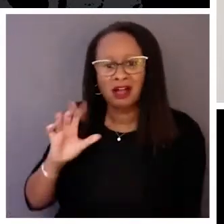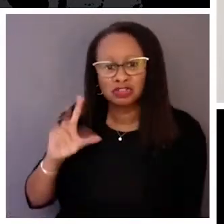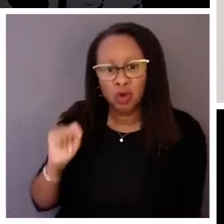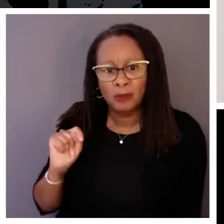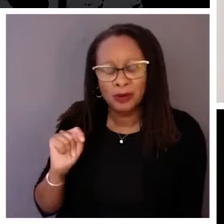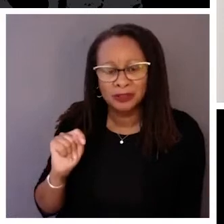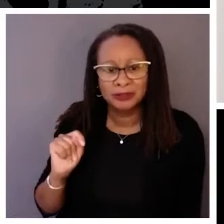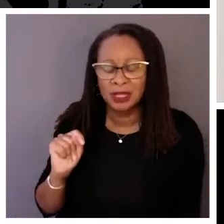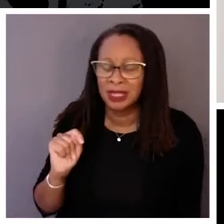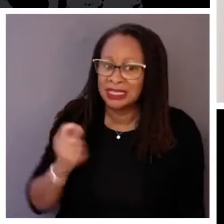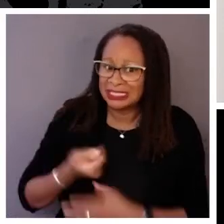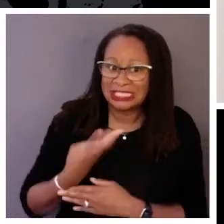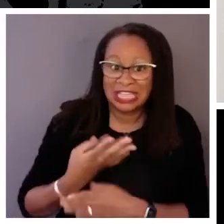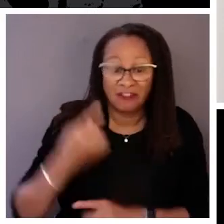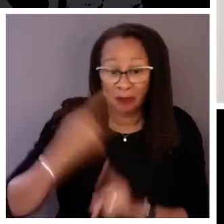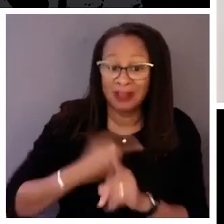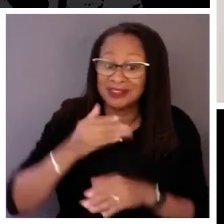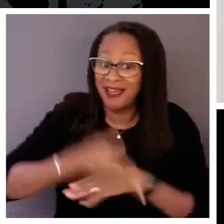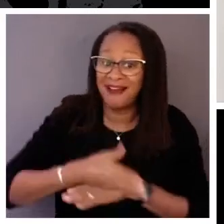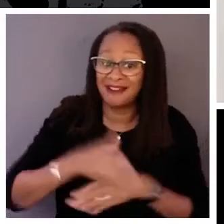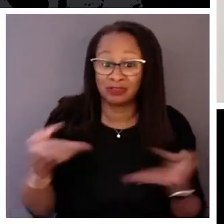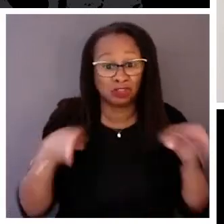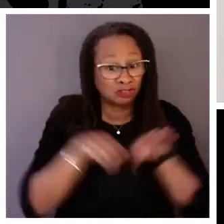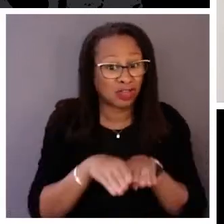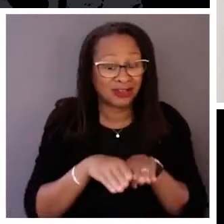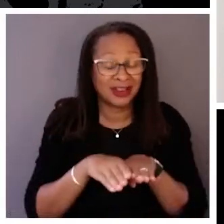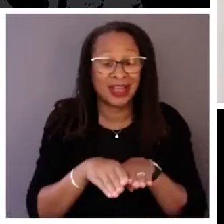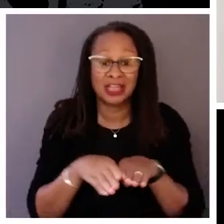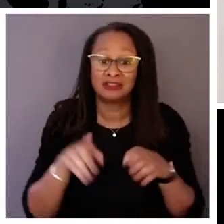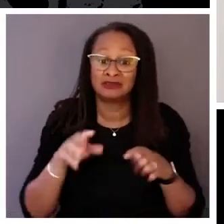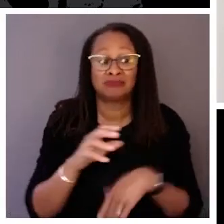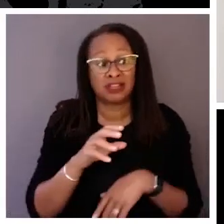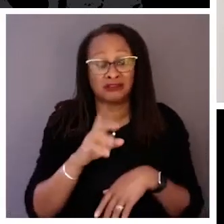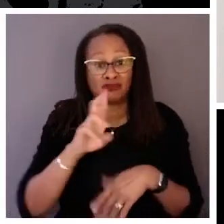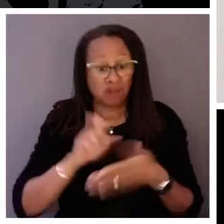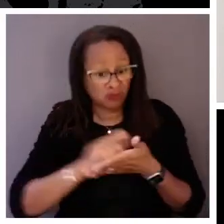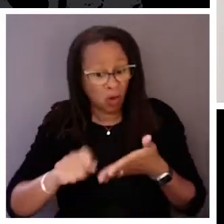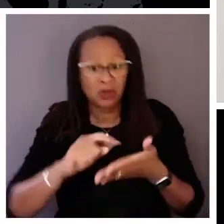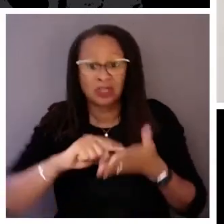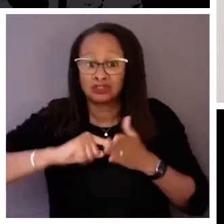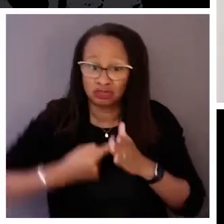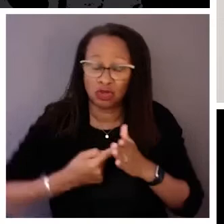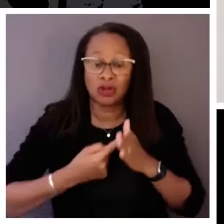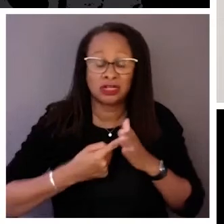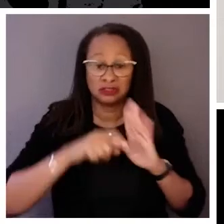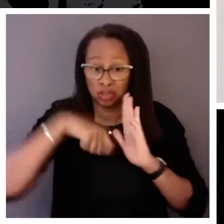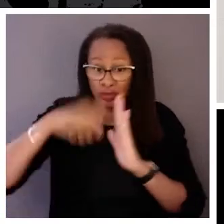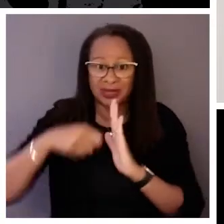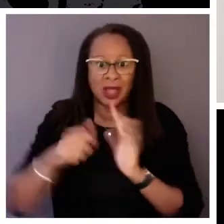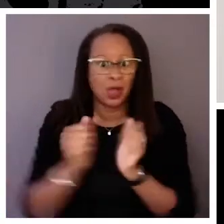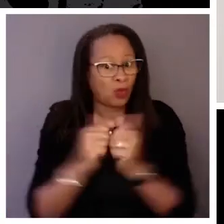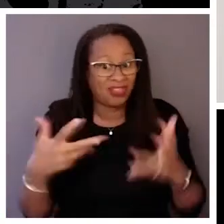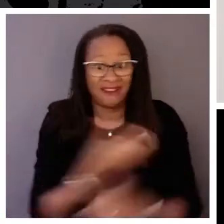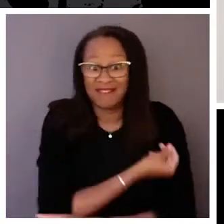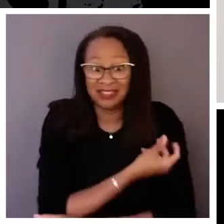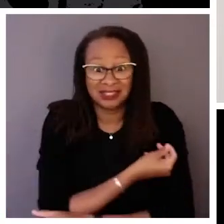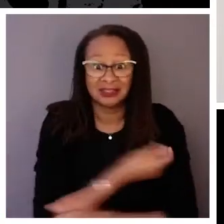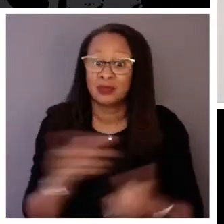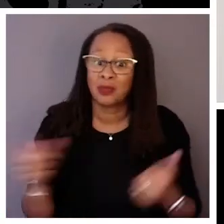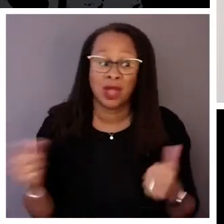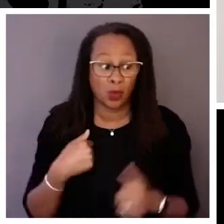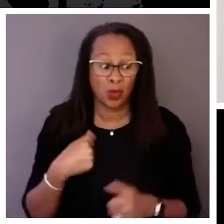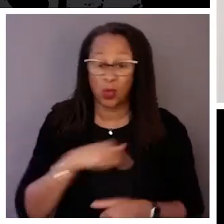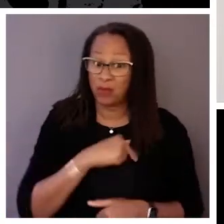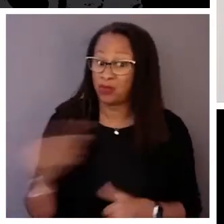October, months after our shutdown, and started shooting again, unvaxxed. We were one of the first shows